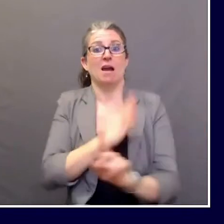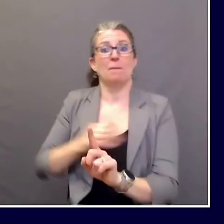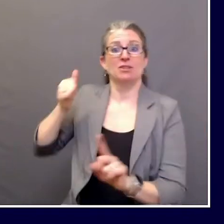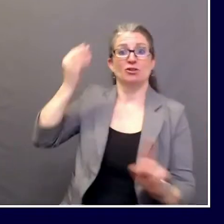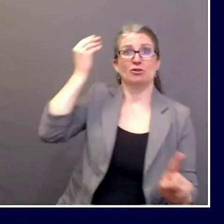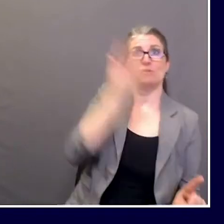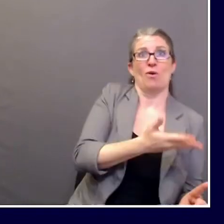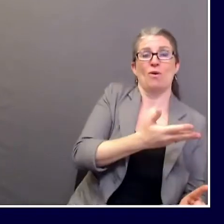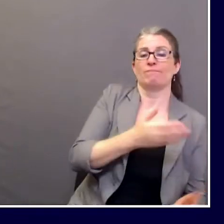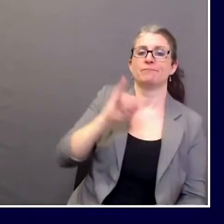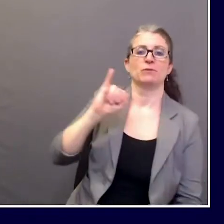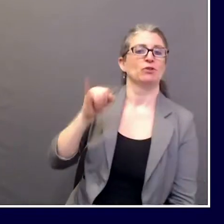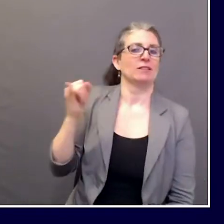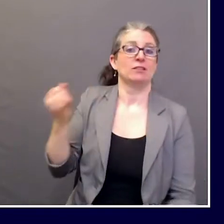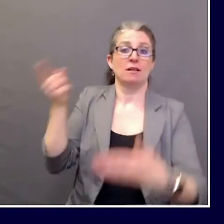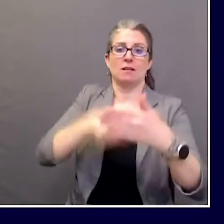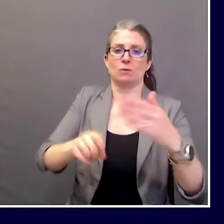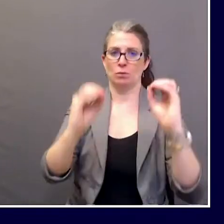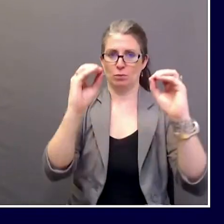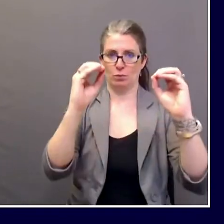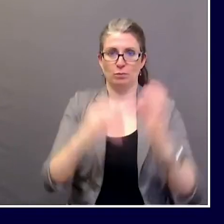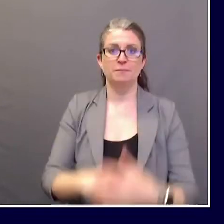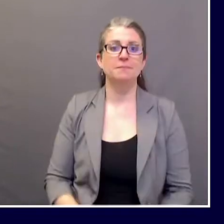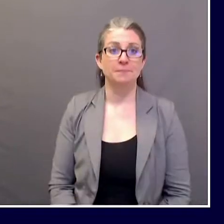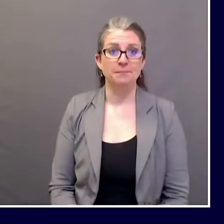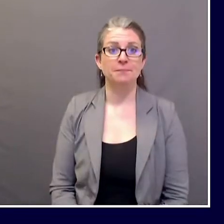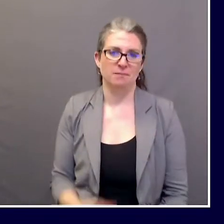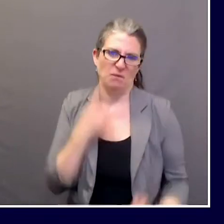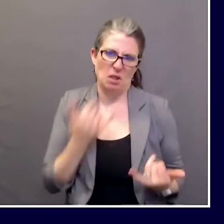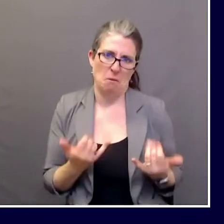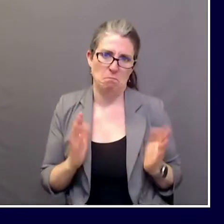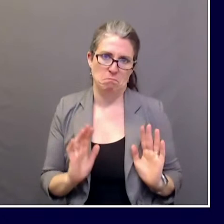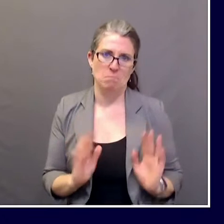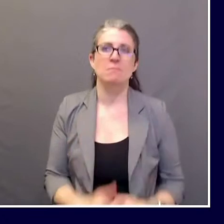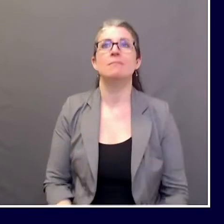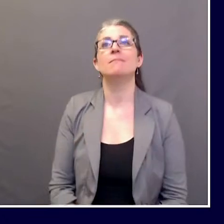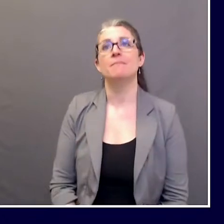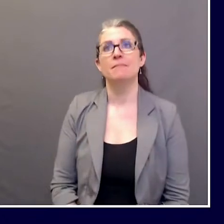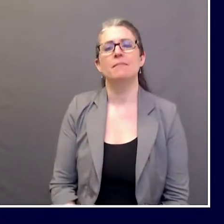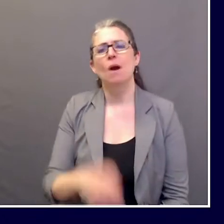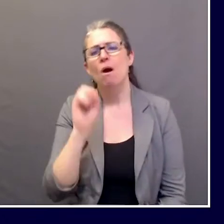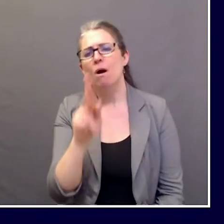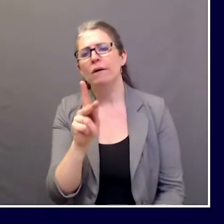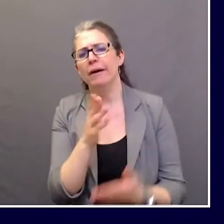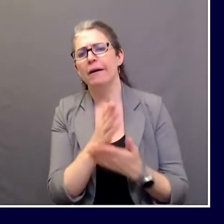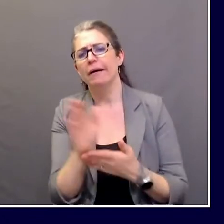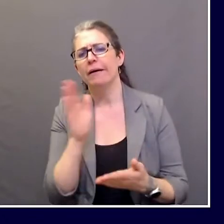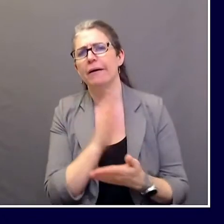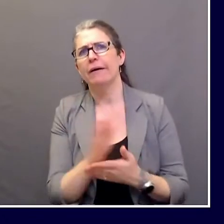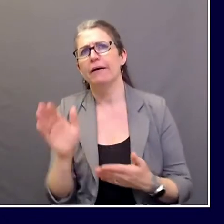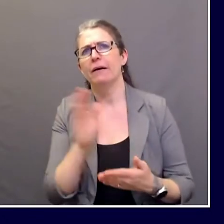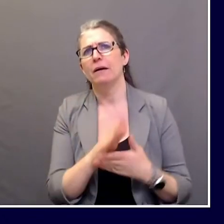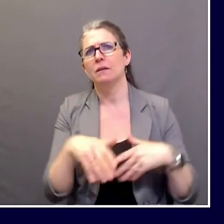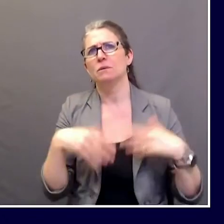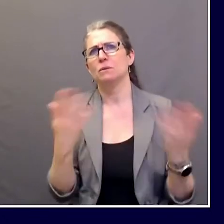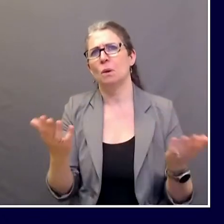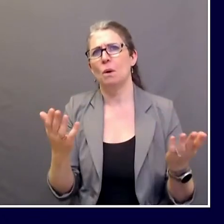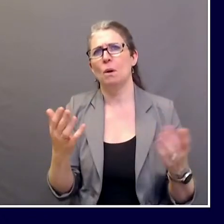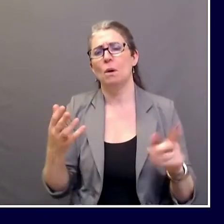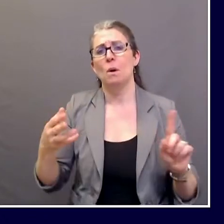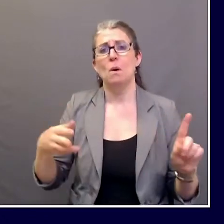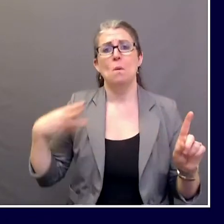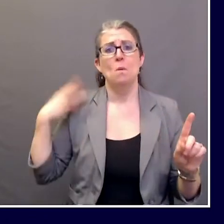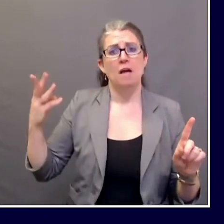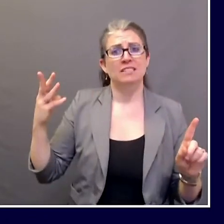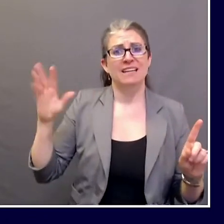My second question then is, places like Washington, Somerset, and Aroostook counties have had the biggest benefit